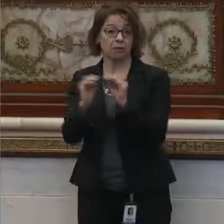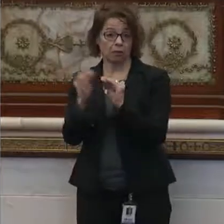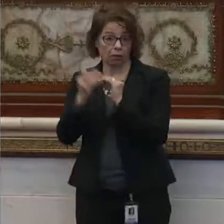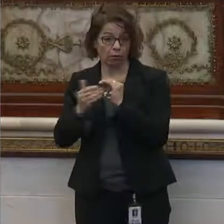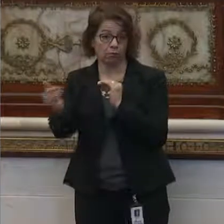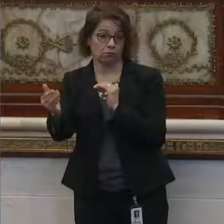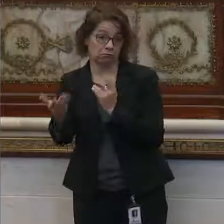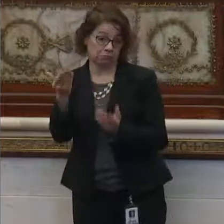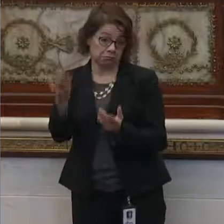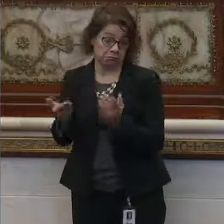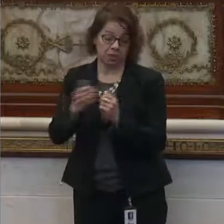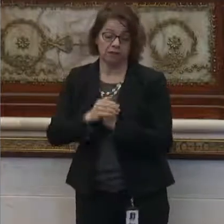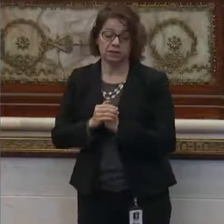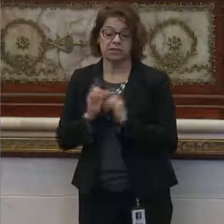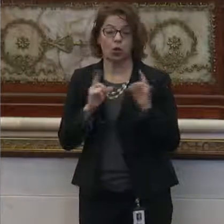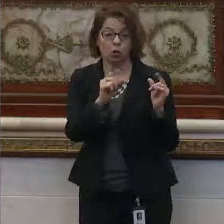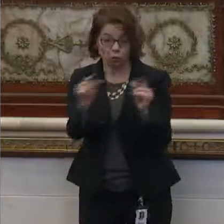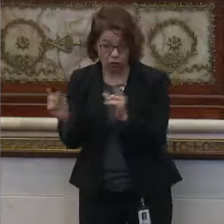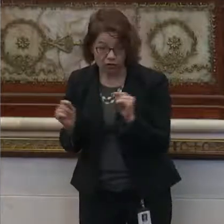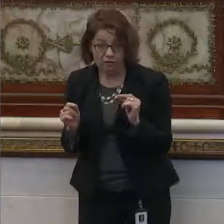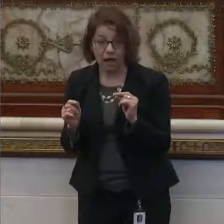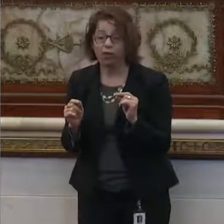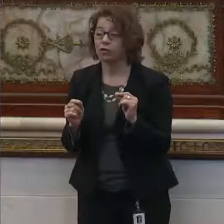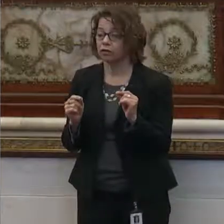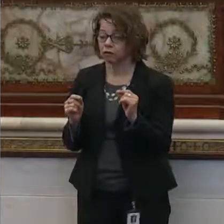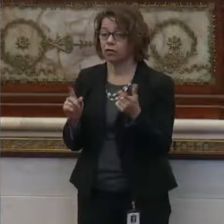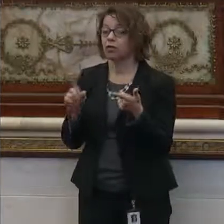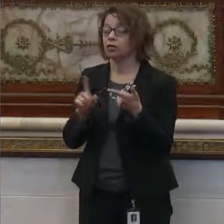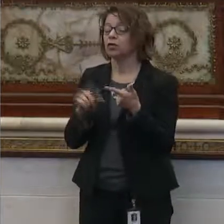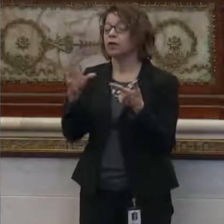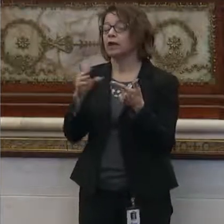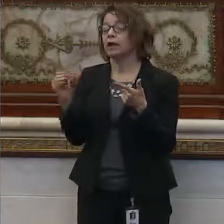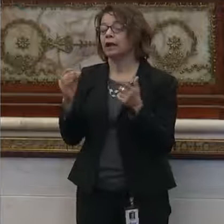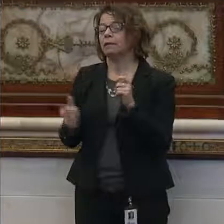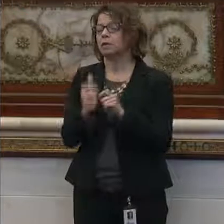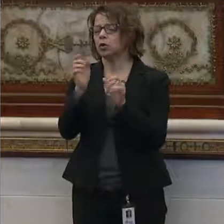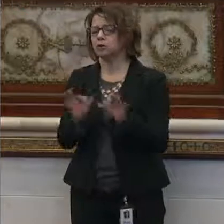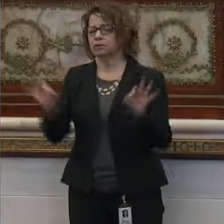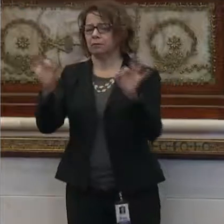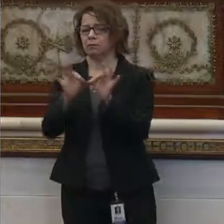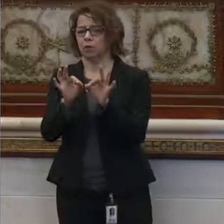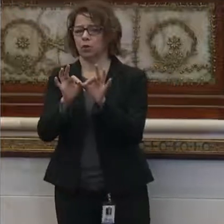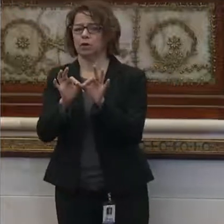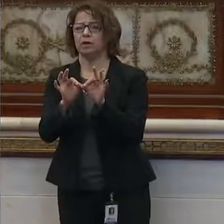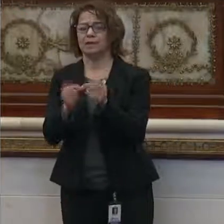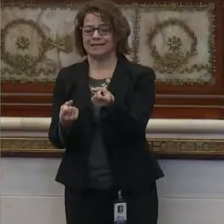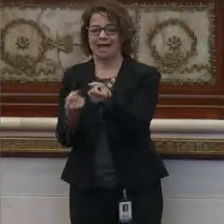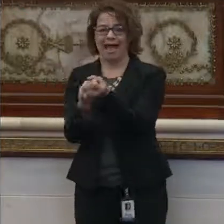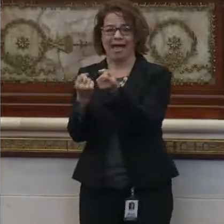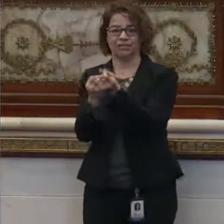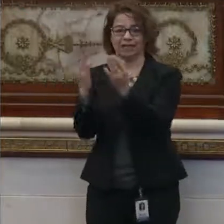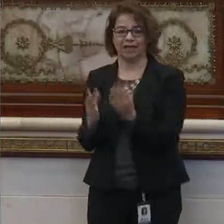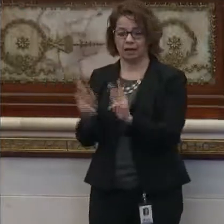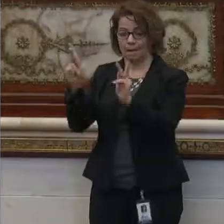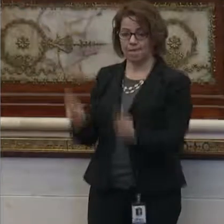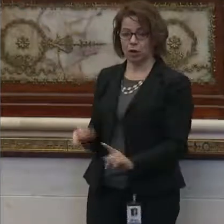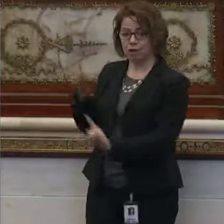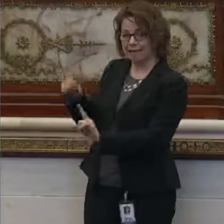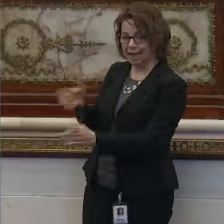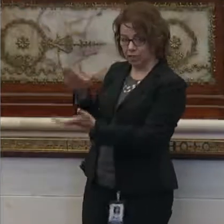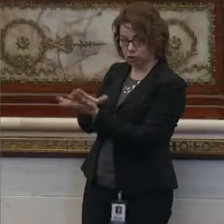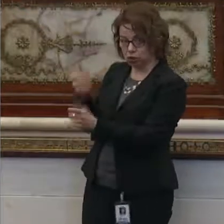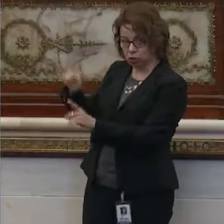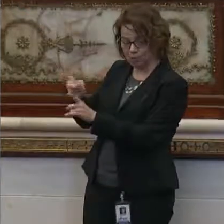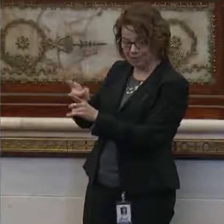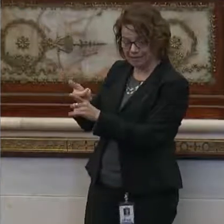So it's word of mouth. But it's what's most important is that there's an advocate at the school. And I think, there's